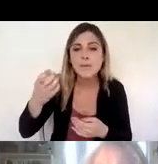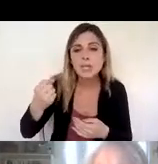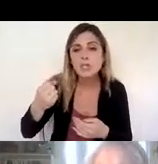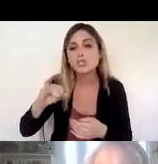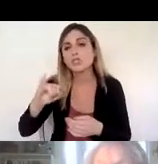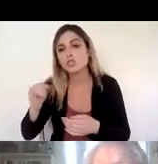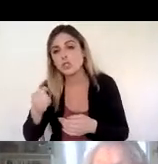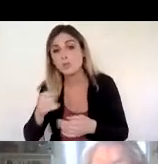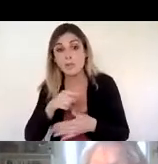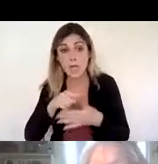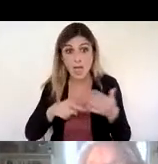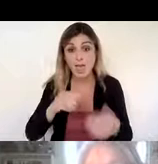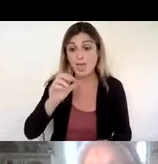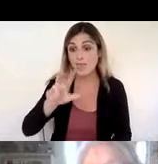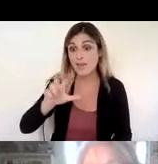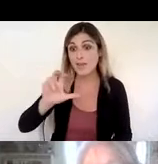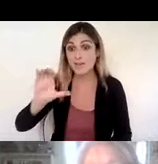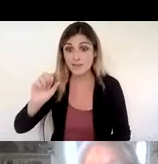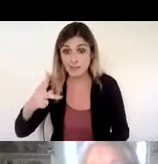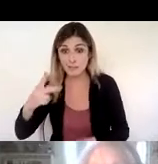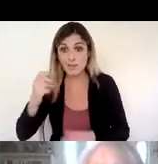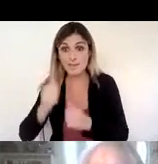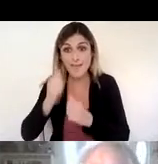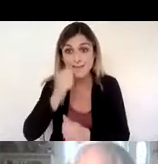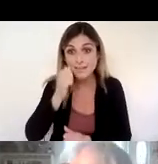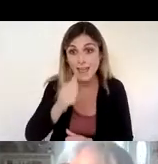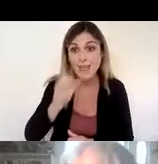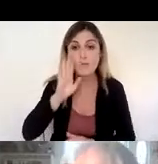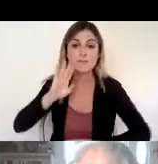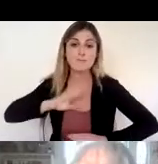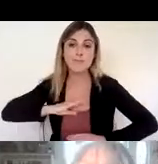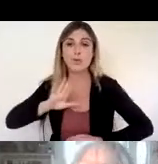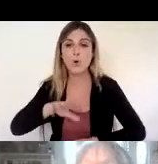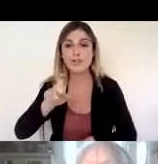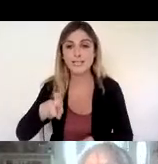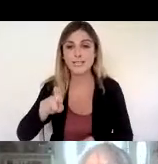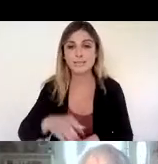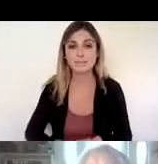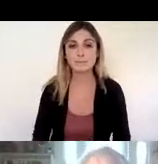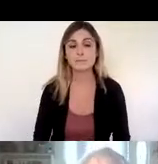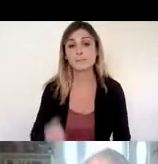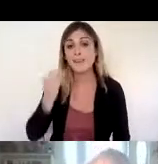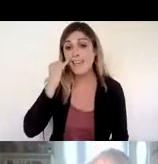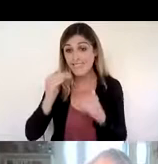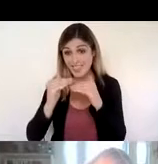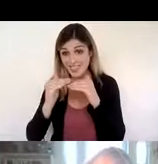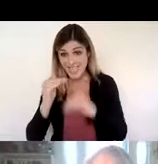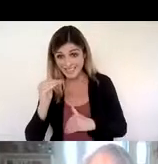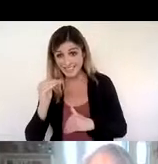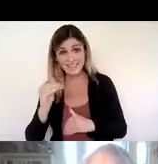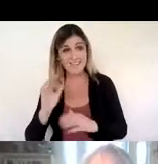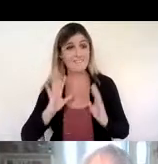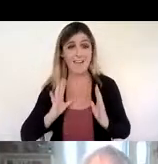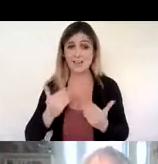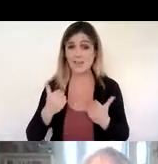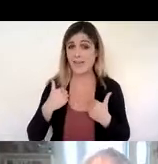foods should allow you to meet your needs for calcium. If you're consuming less than that, it's okay to make up the difference with a